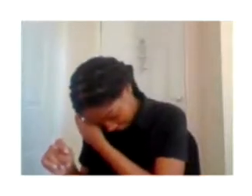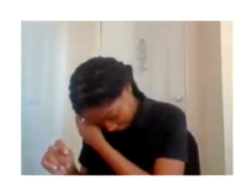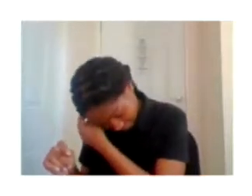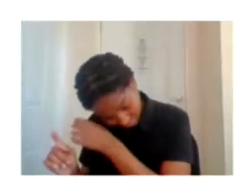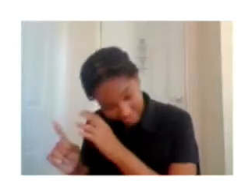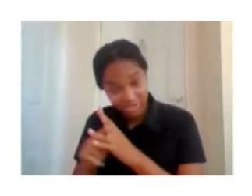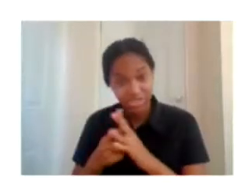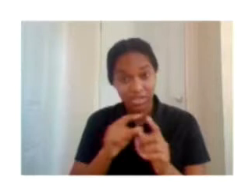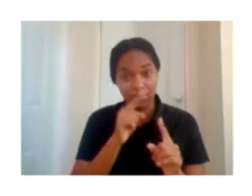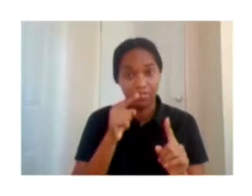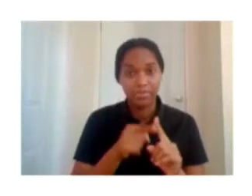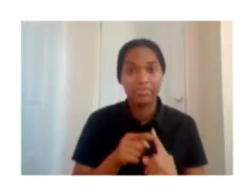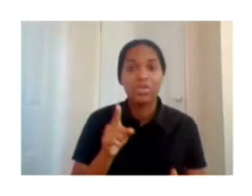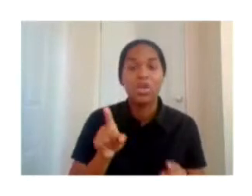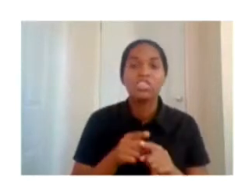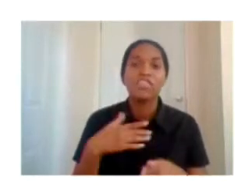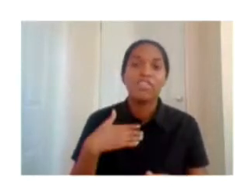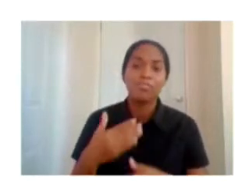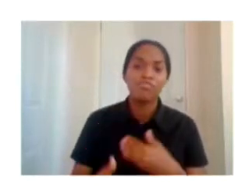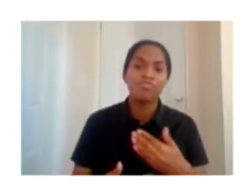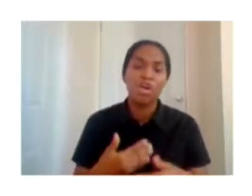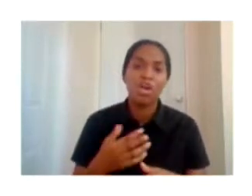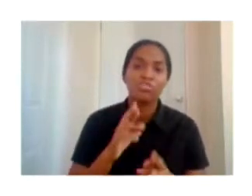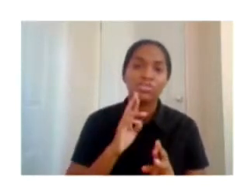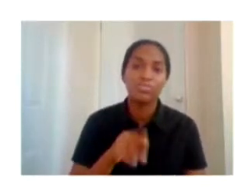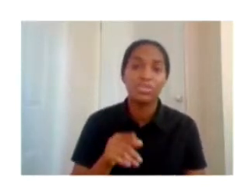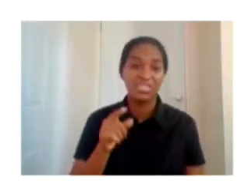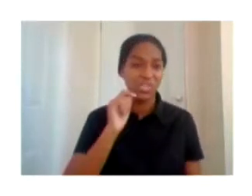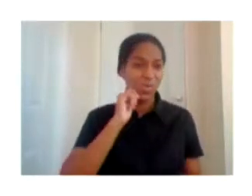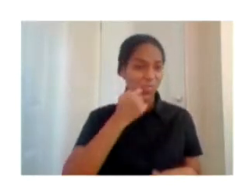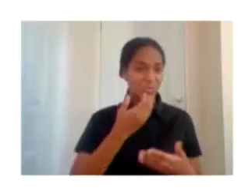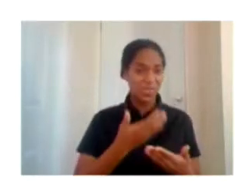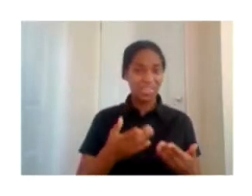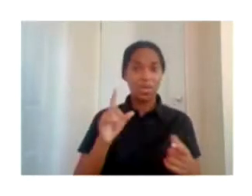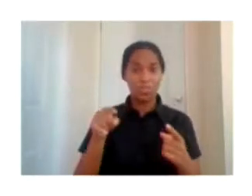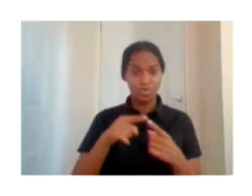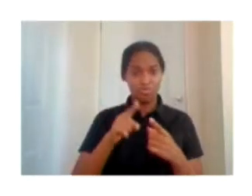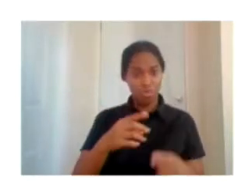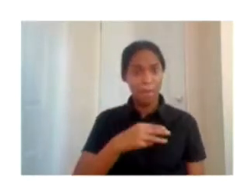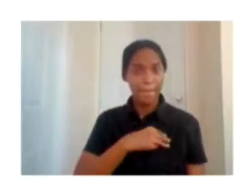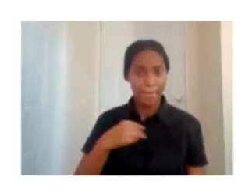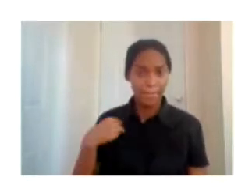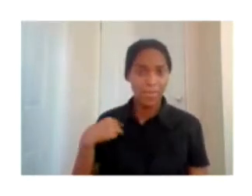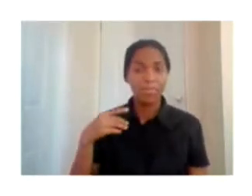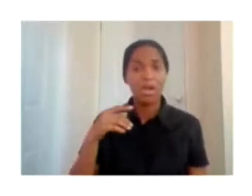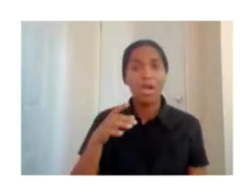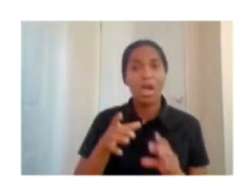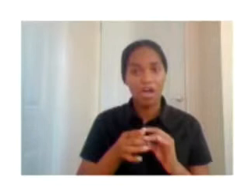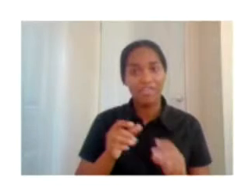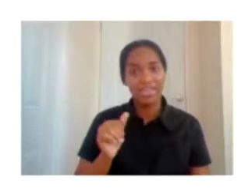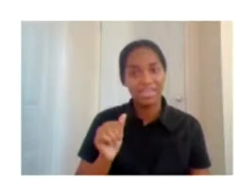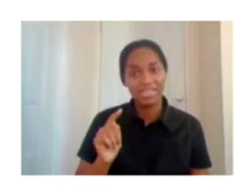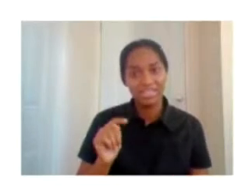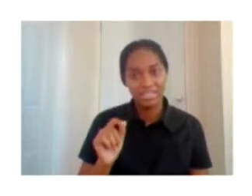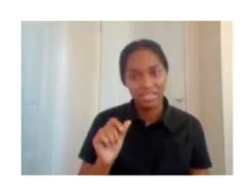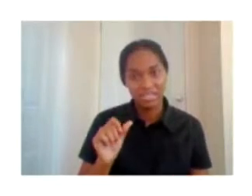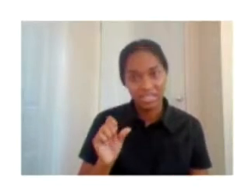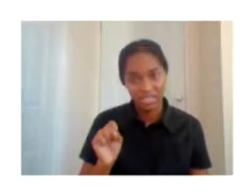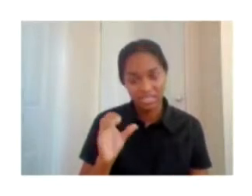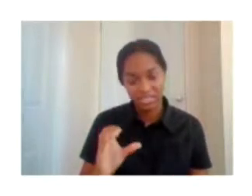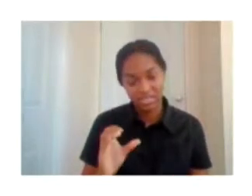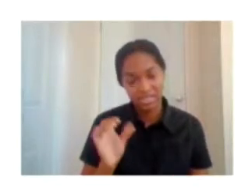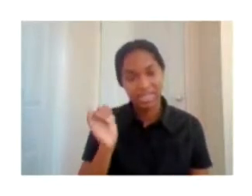report. Here's this cool thing. So when you are a member of ATSC, this is just like an